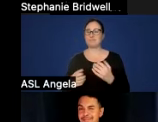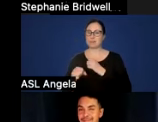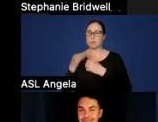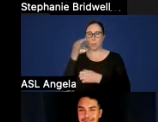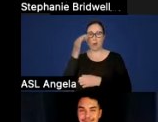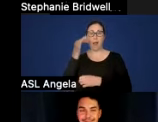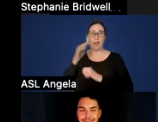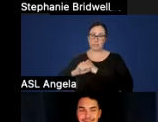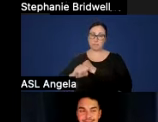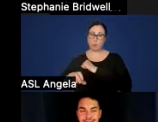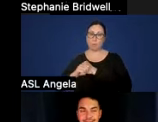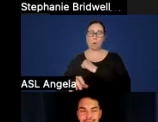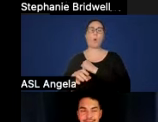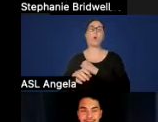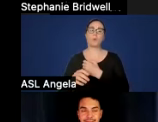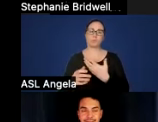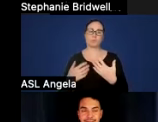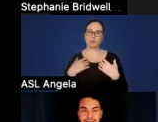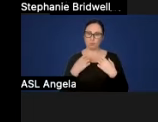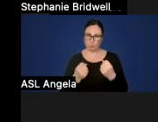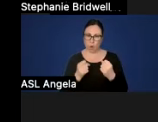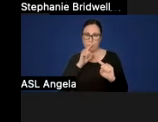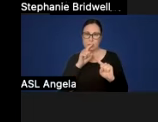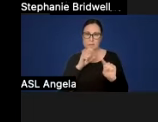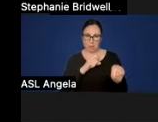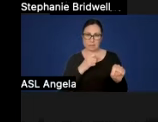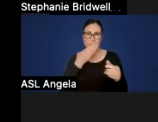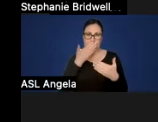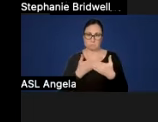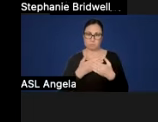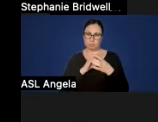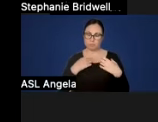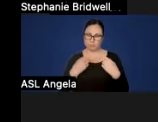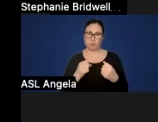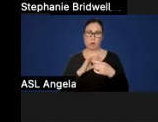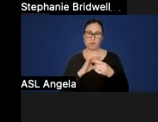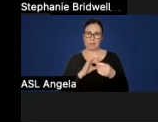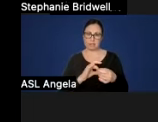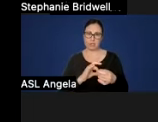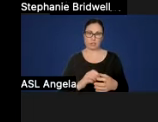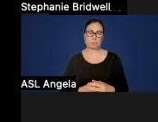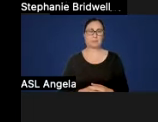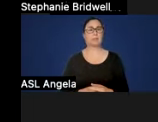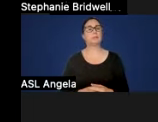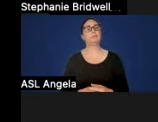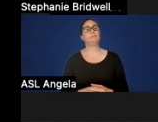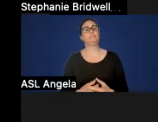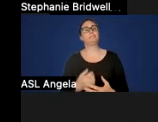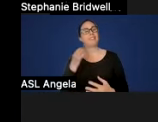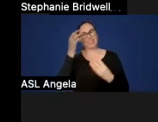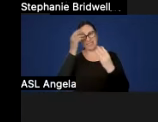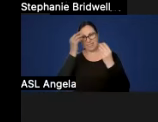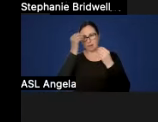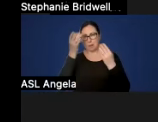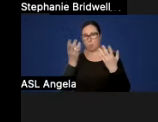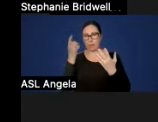and strong responses. And so I think, thinking about what that looks like for your own team, whether